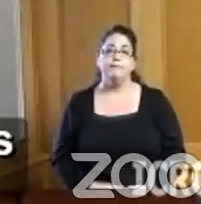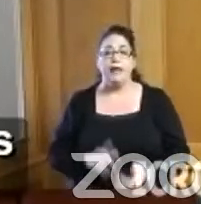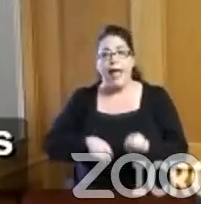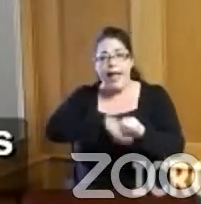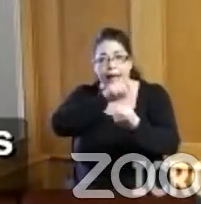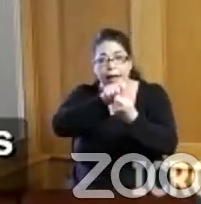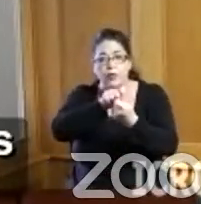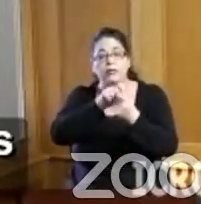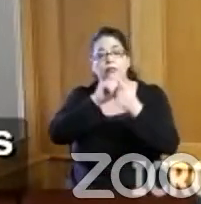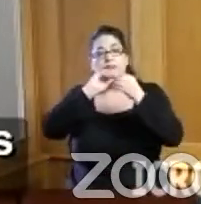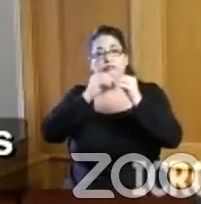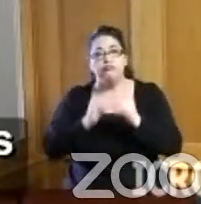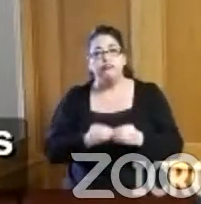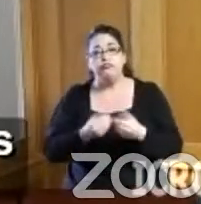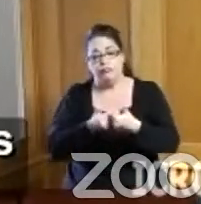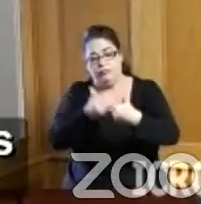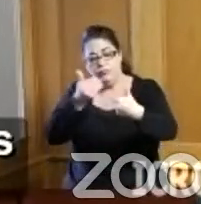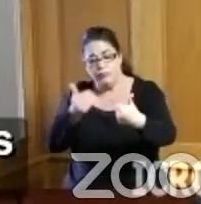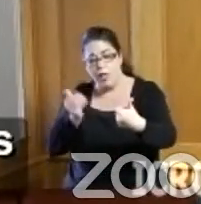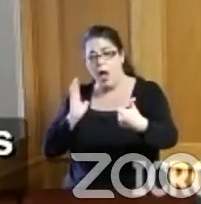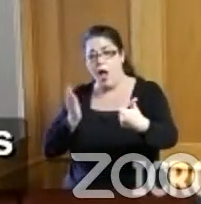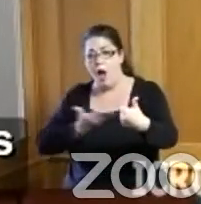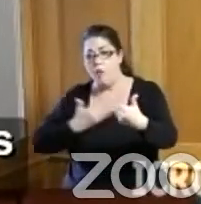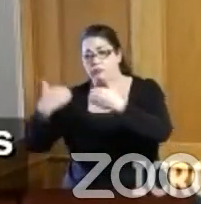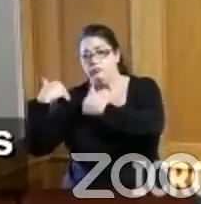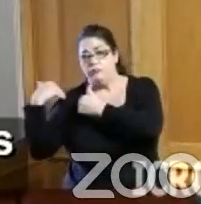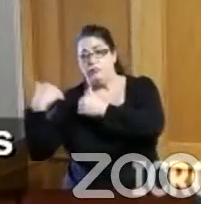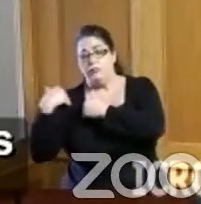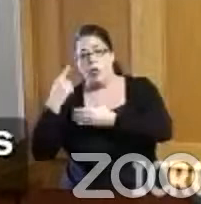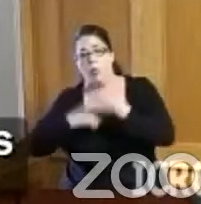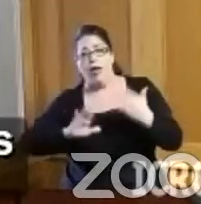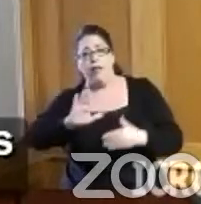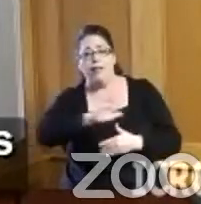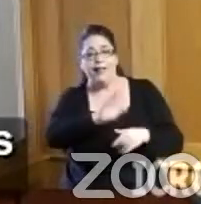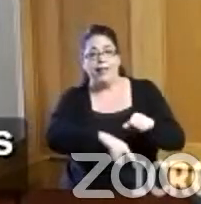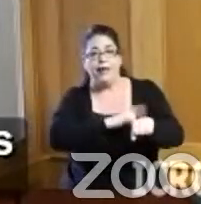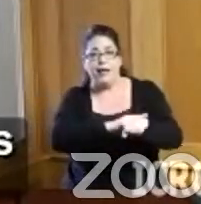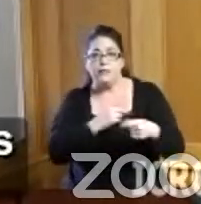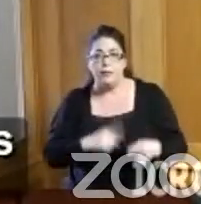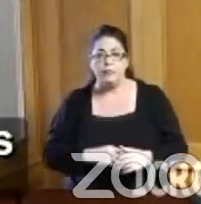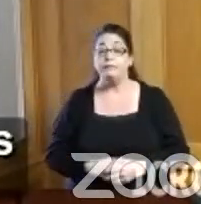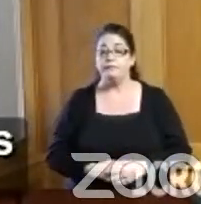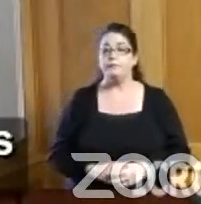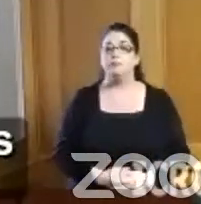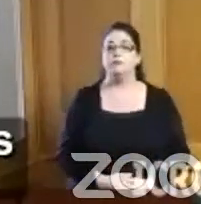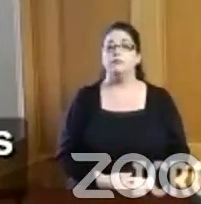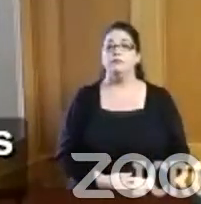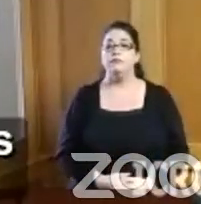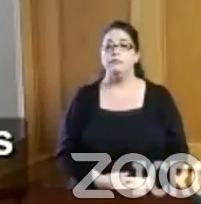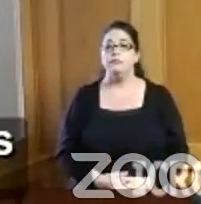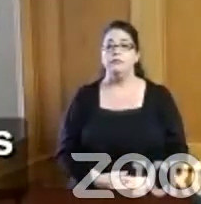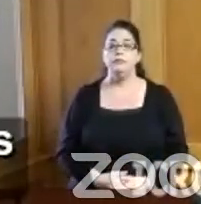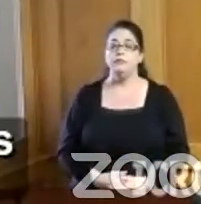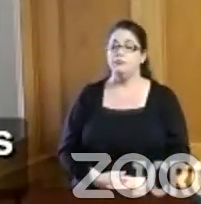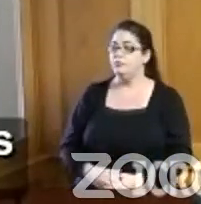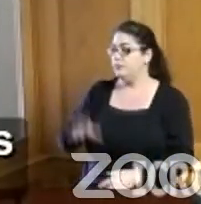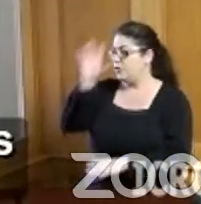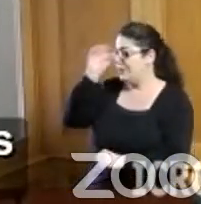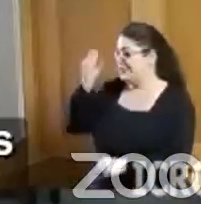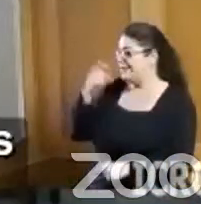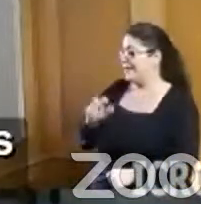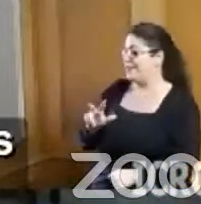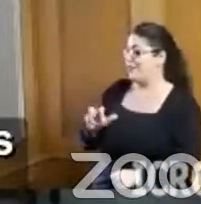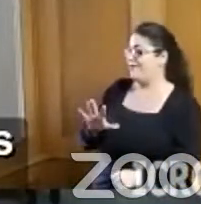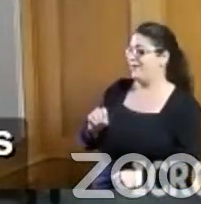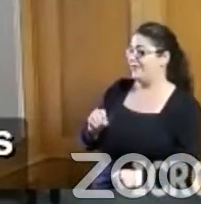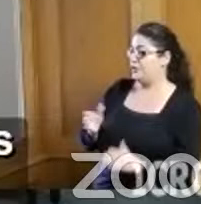accurately differentiating what's our, mm-hmm. you know, what's our obligations here. Thank you. Thank you. And when you say 350 requests, it